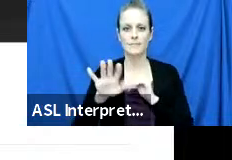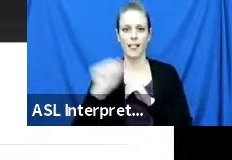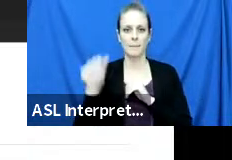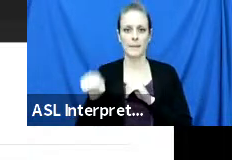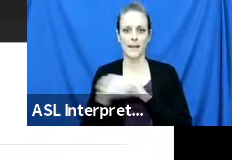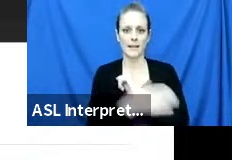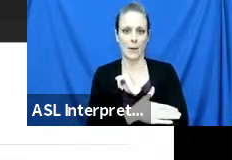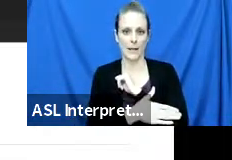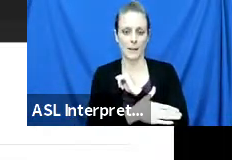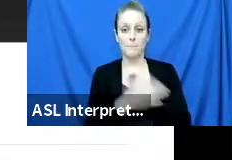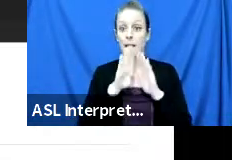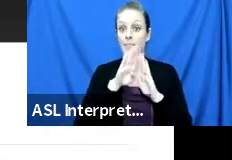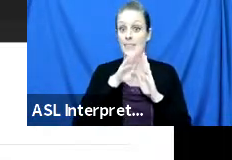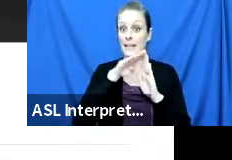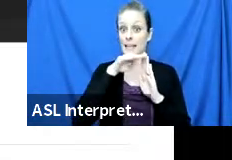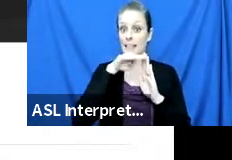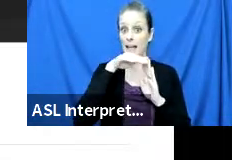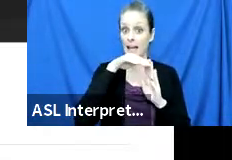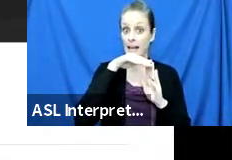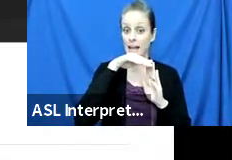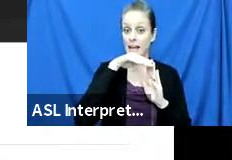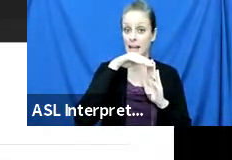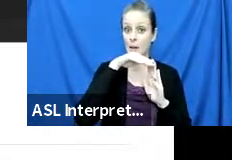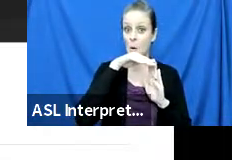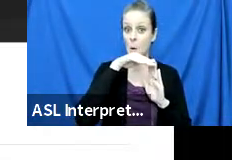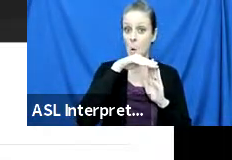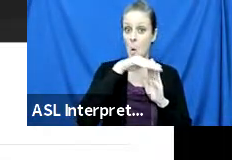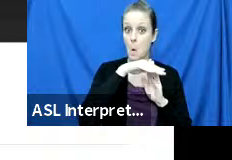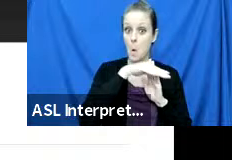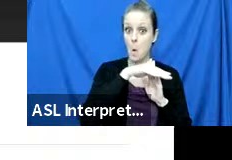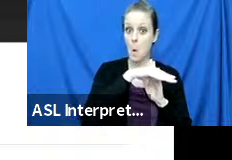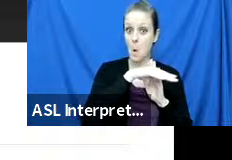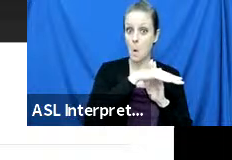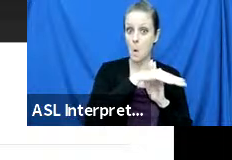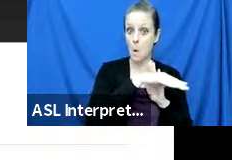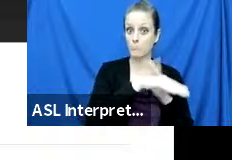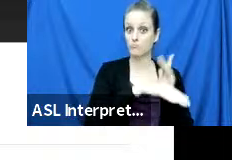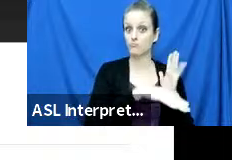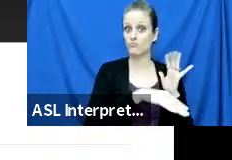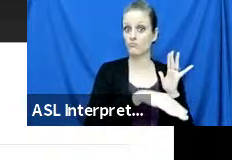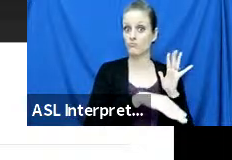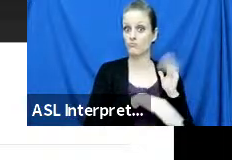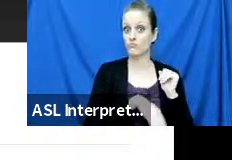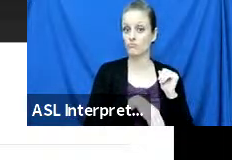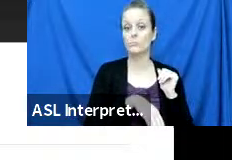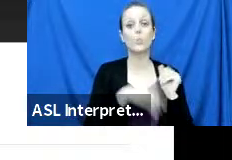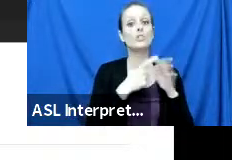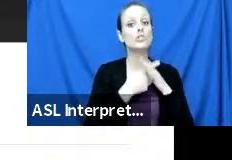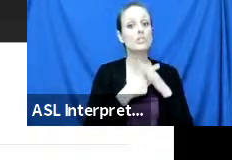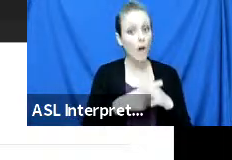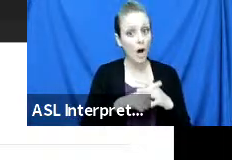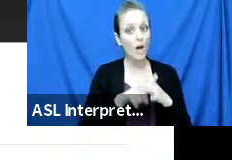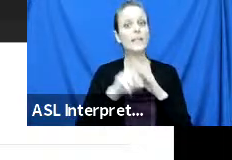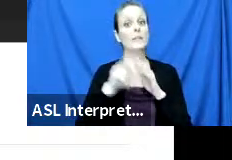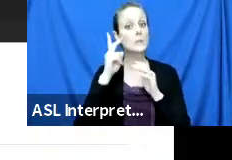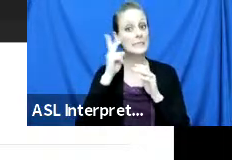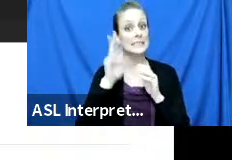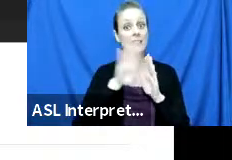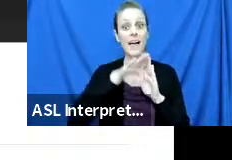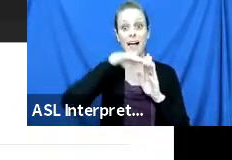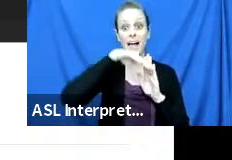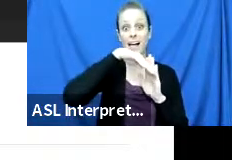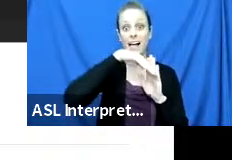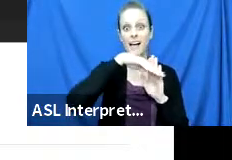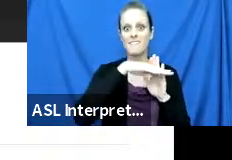That decline is slowing now, and we are beginning to see some flattening of that line, which